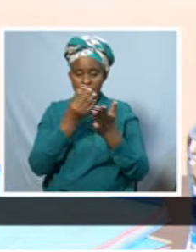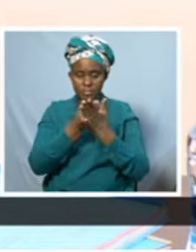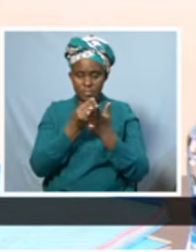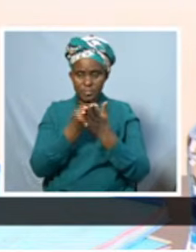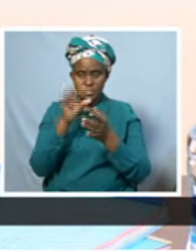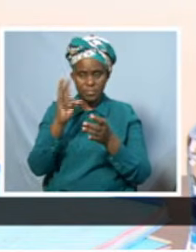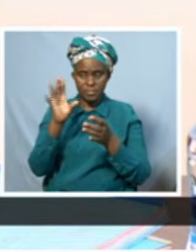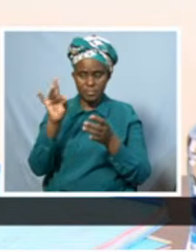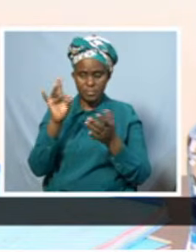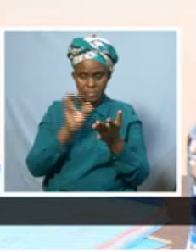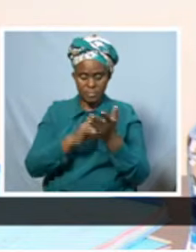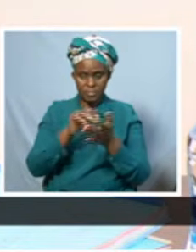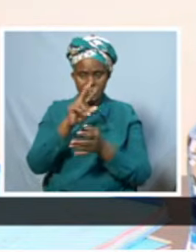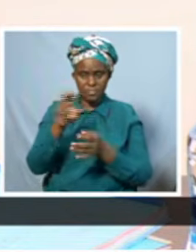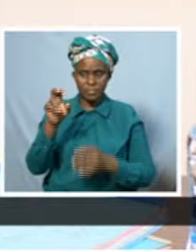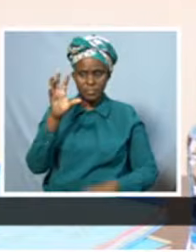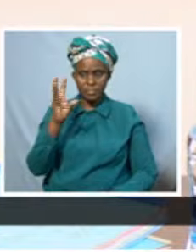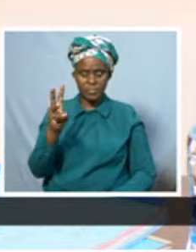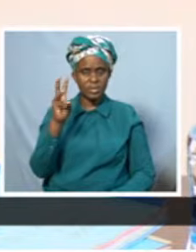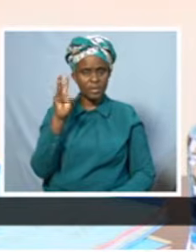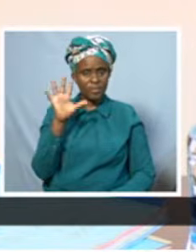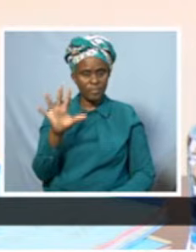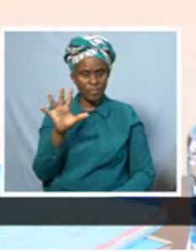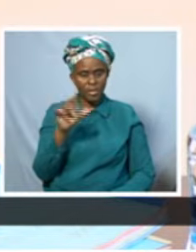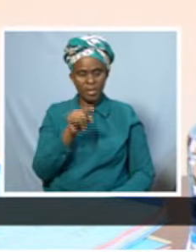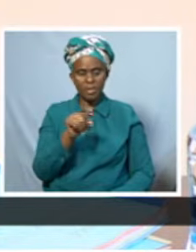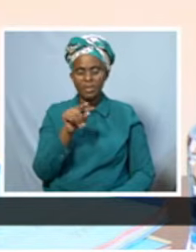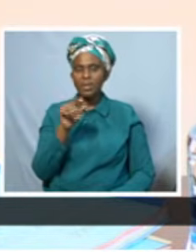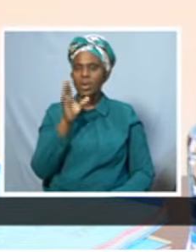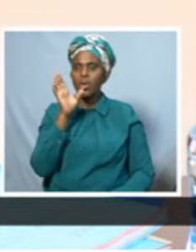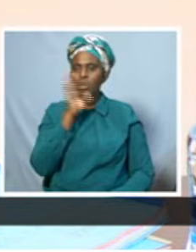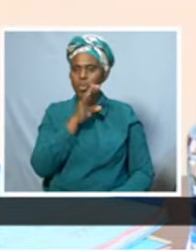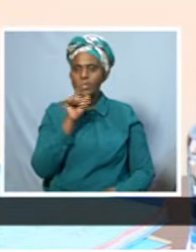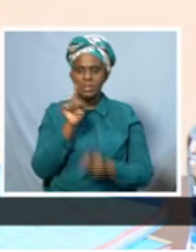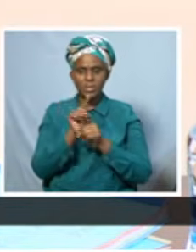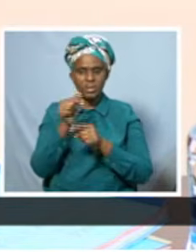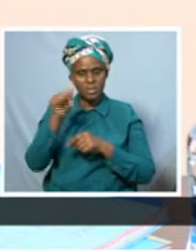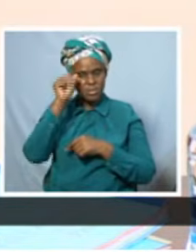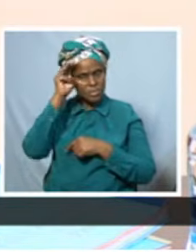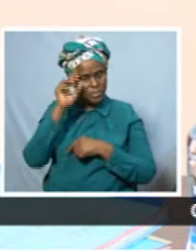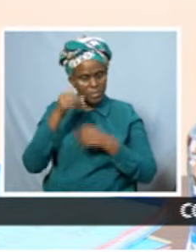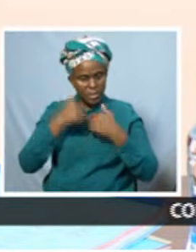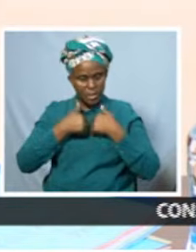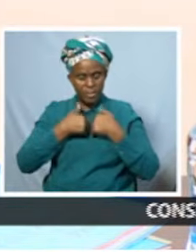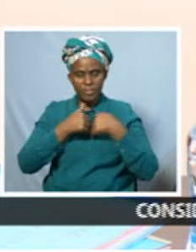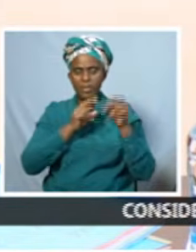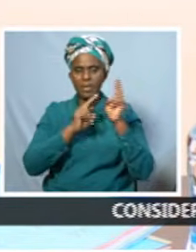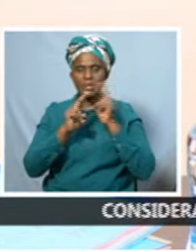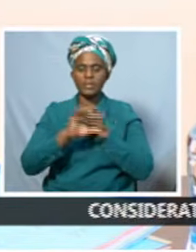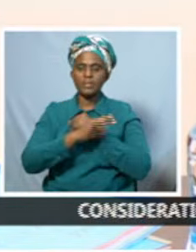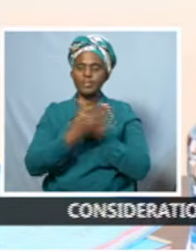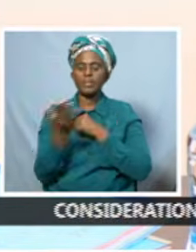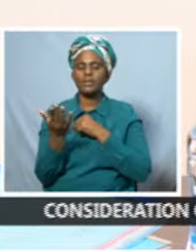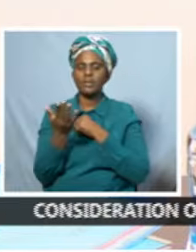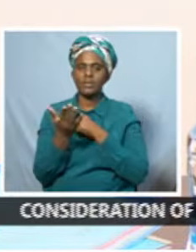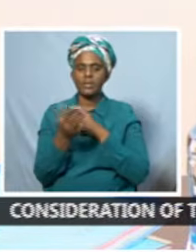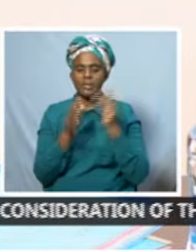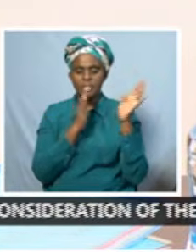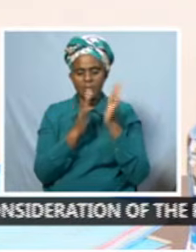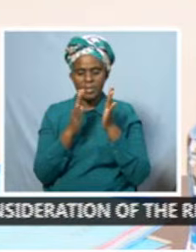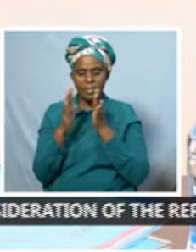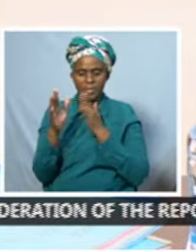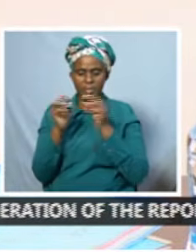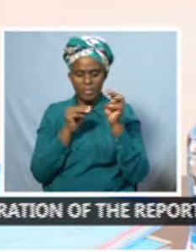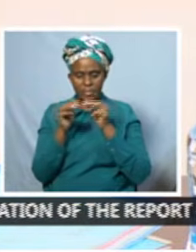of 68,265 has since been claimed and the ministry has responded. Remedial